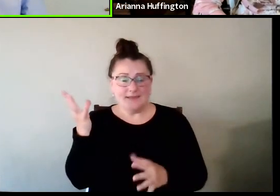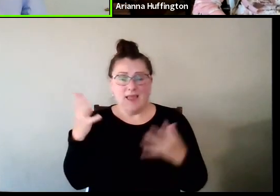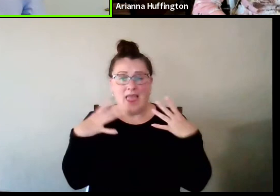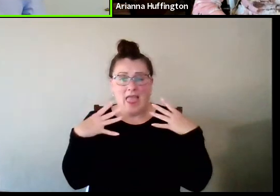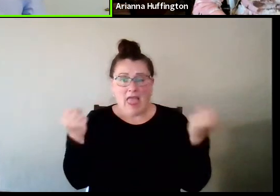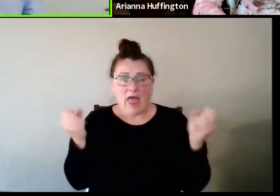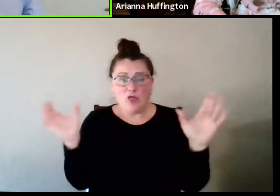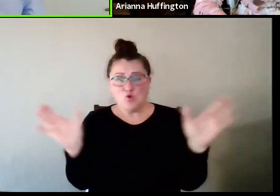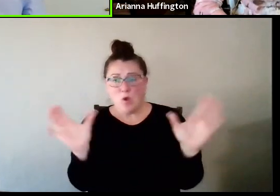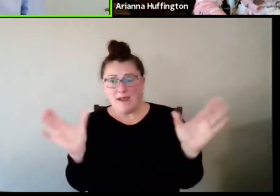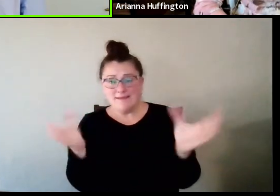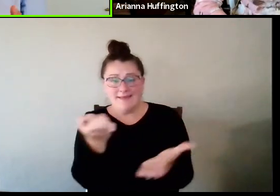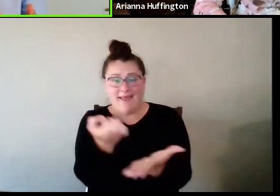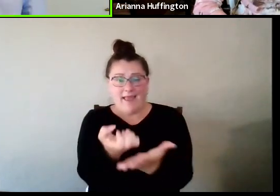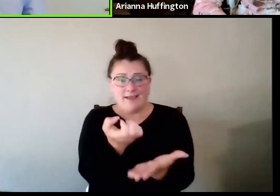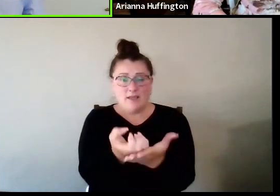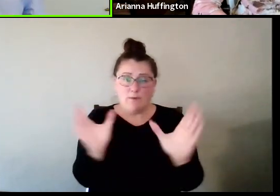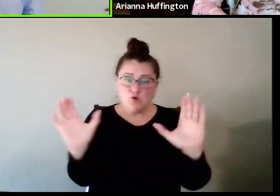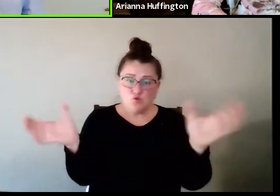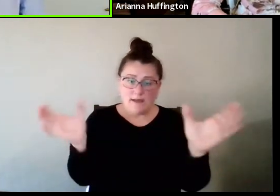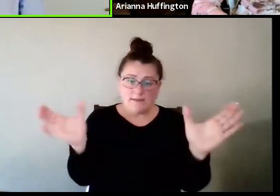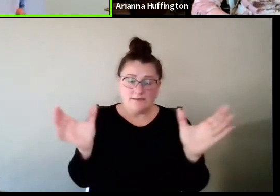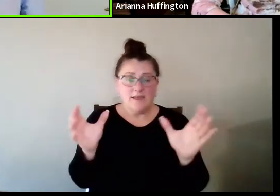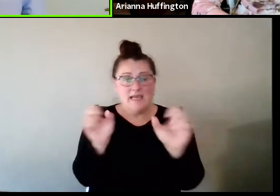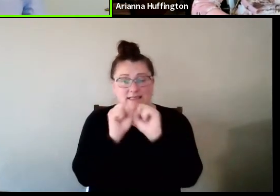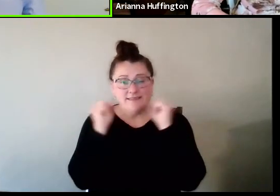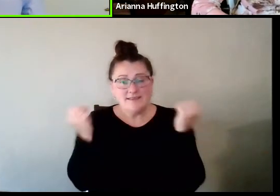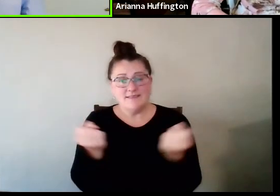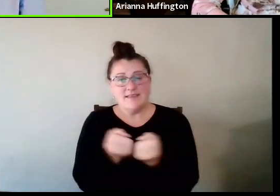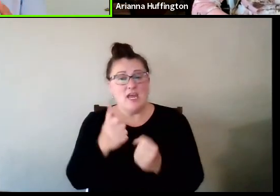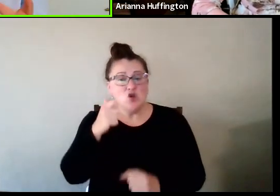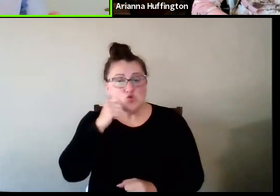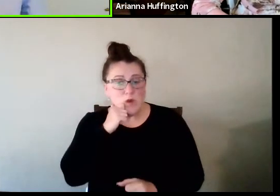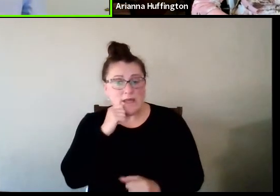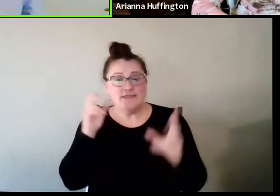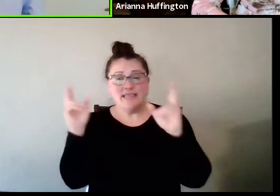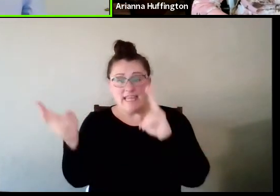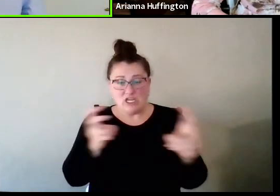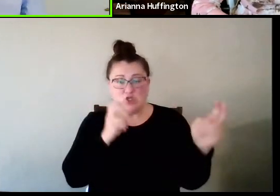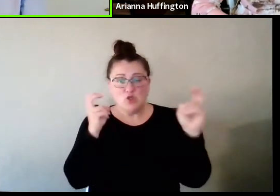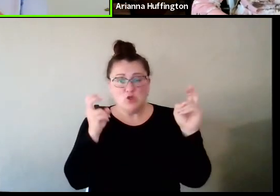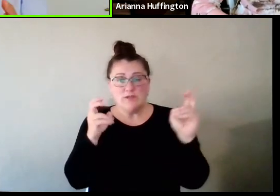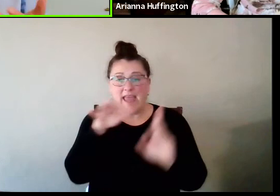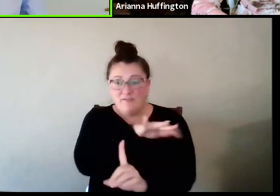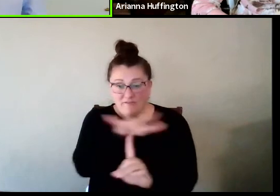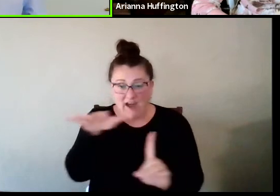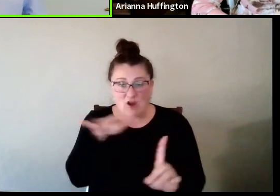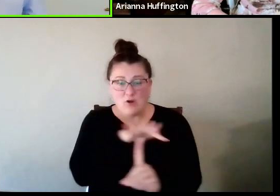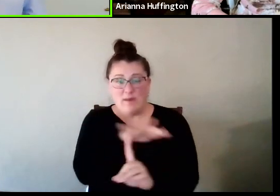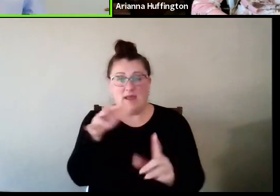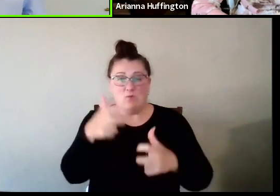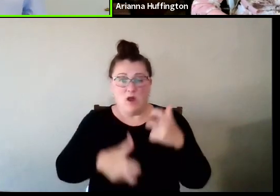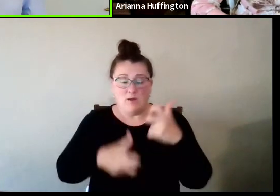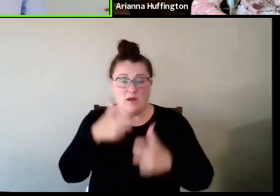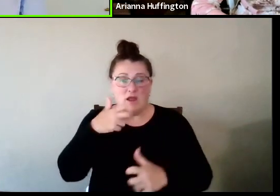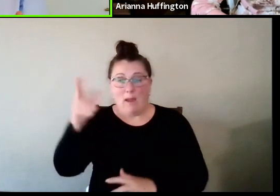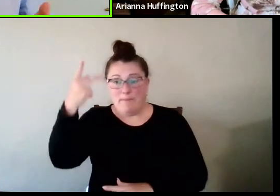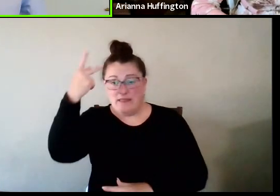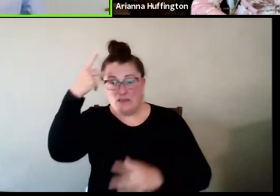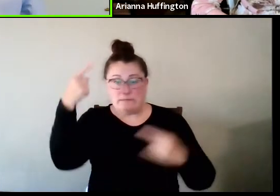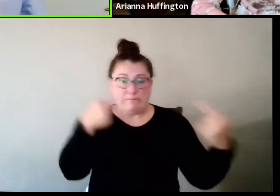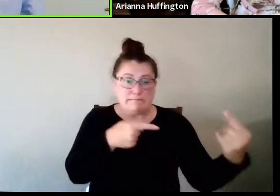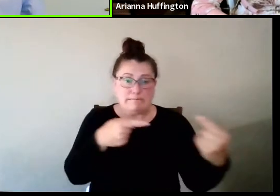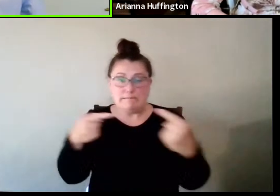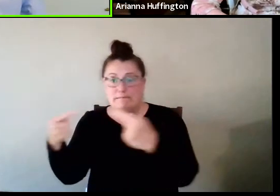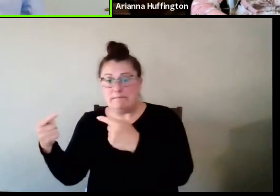crisis, an economic crisis, societal issues, racial issues, environmental issues, geopolitical tension. We just